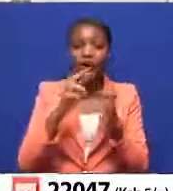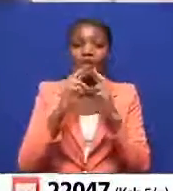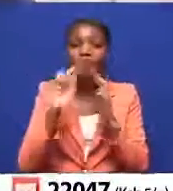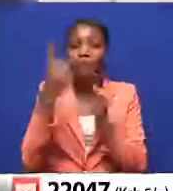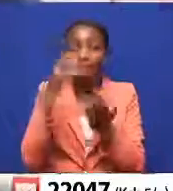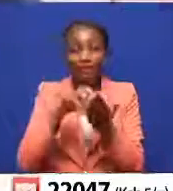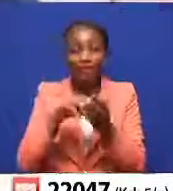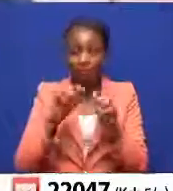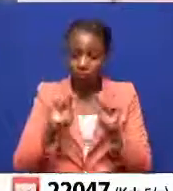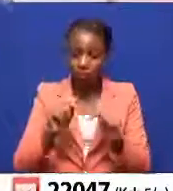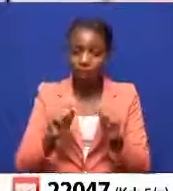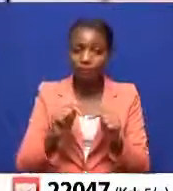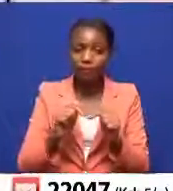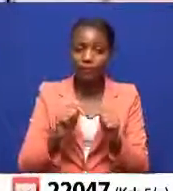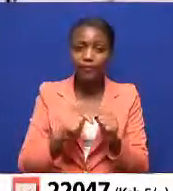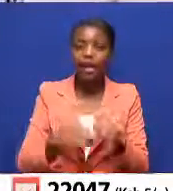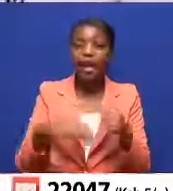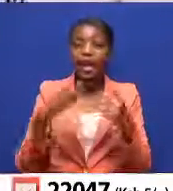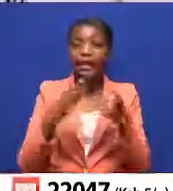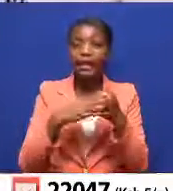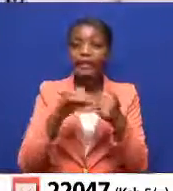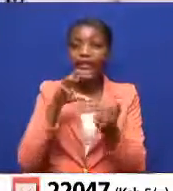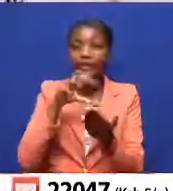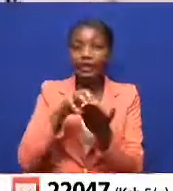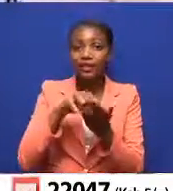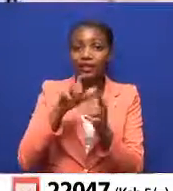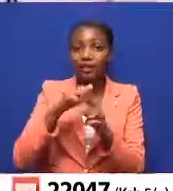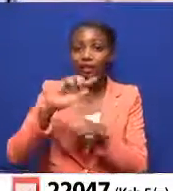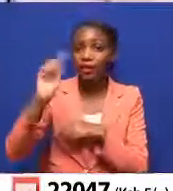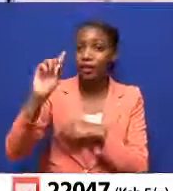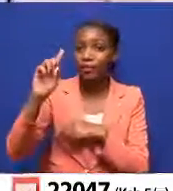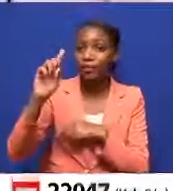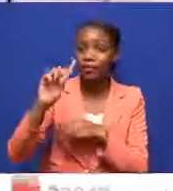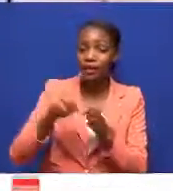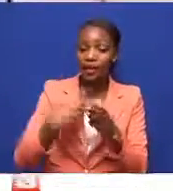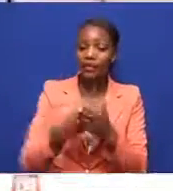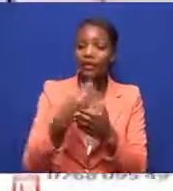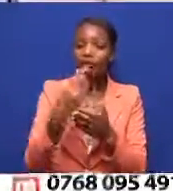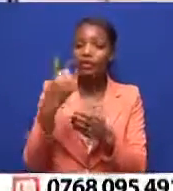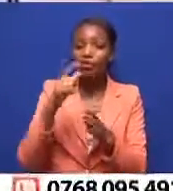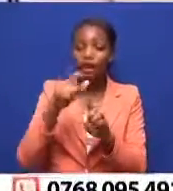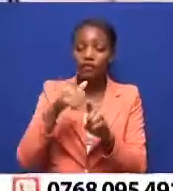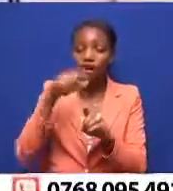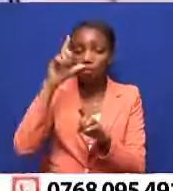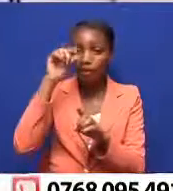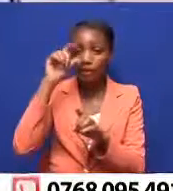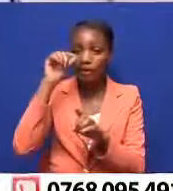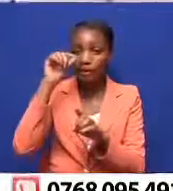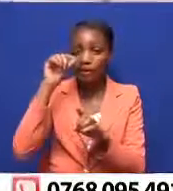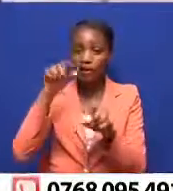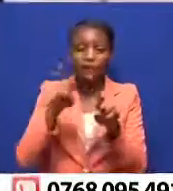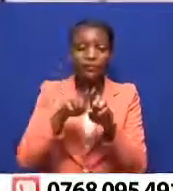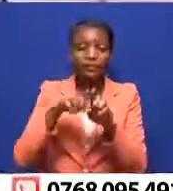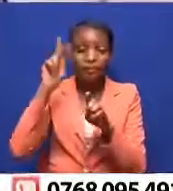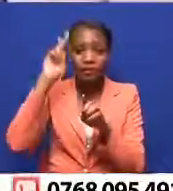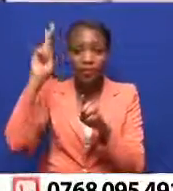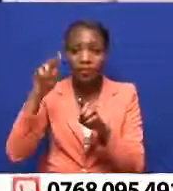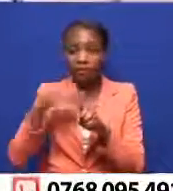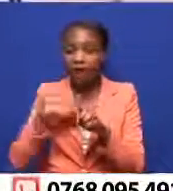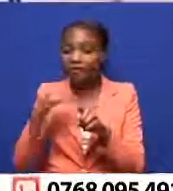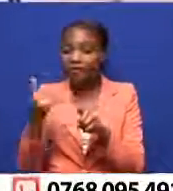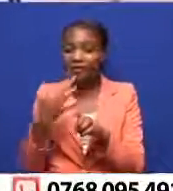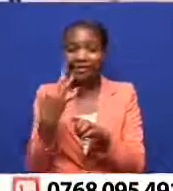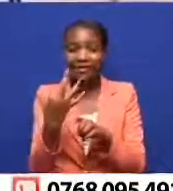kwanza. 90 in Nairobi, 41 in Mombasa, Kiambu has another